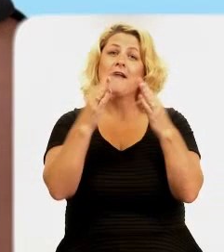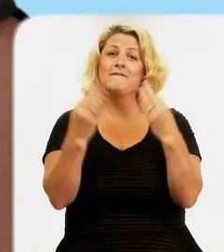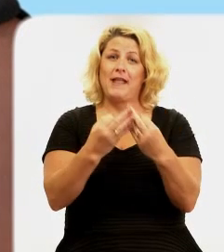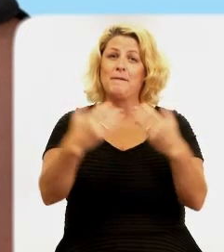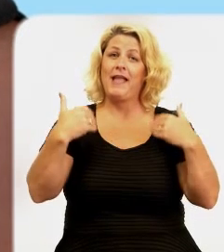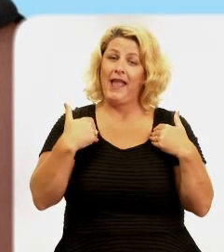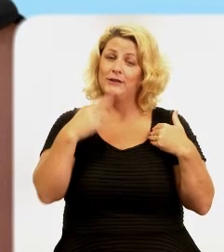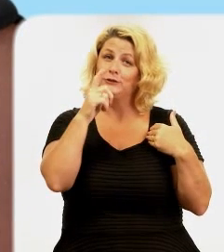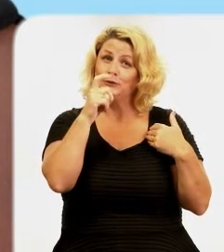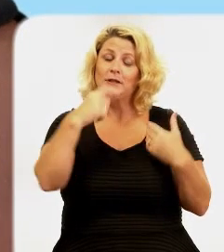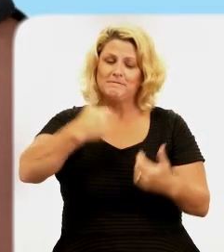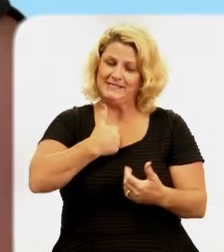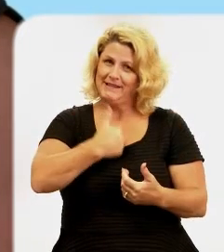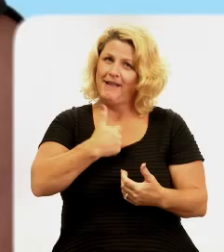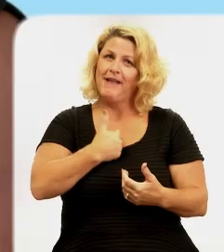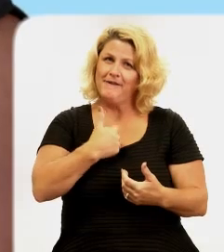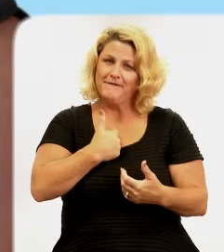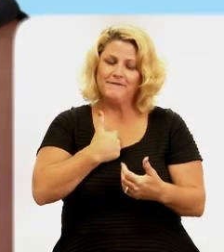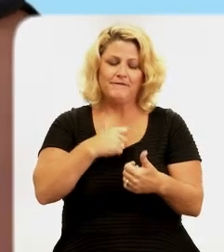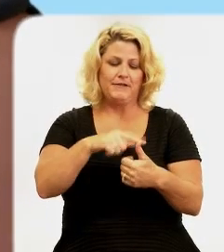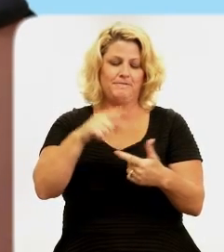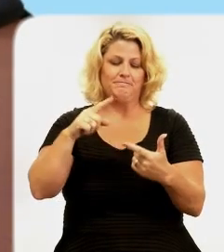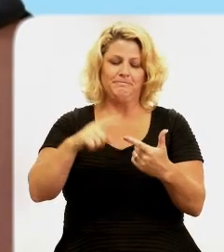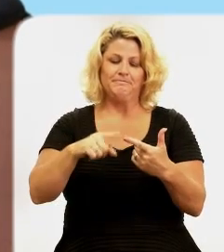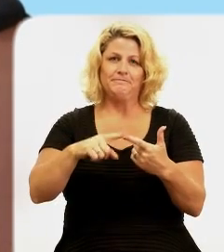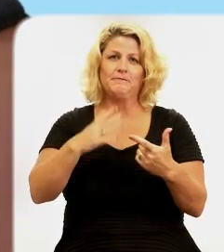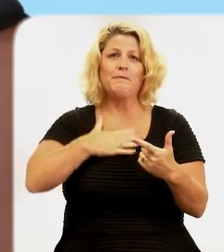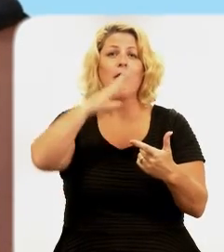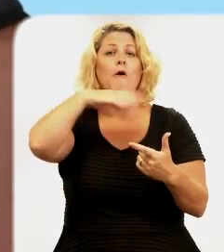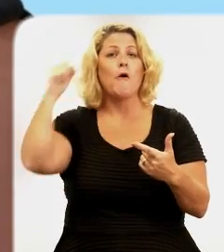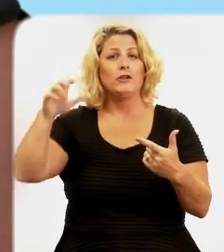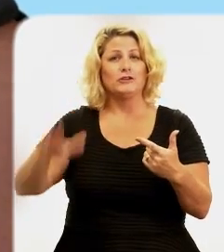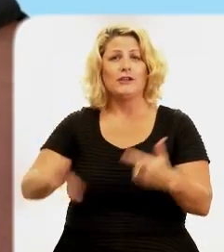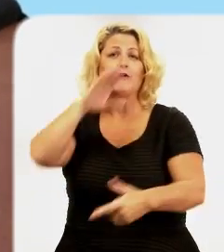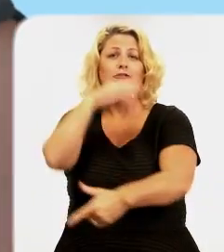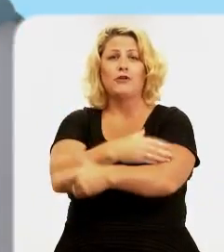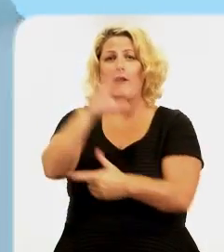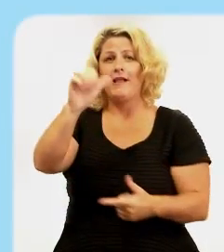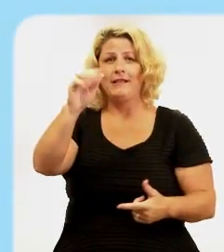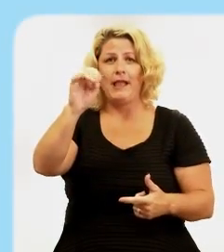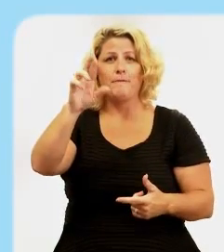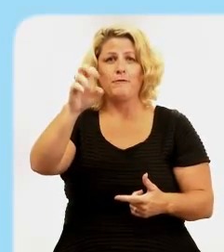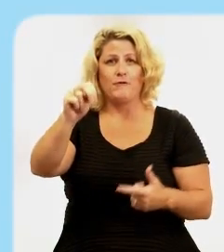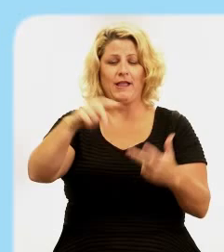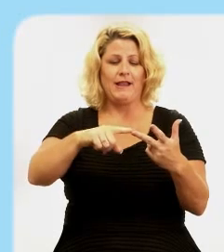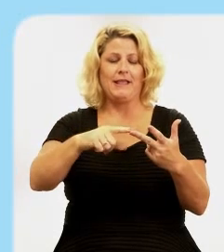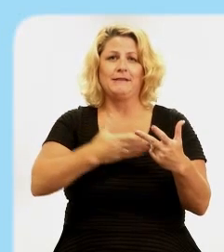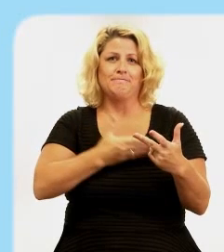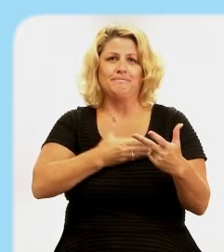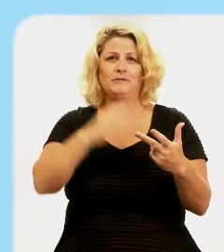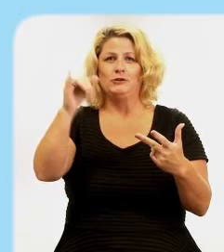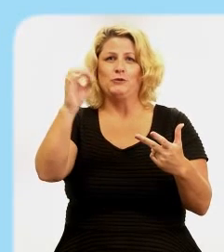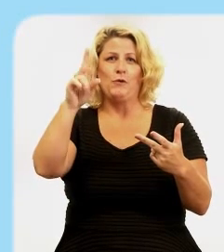My family consists of myself, of course, and my oldest child, which is my daughter Cameron, and my youngest